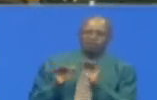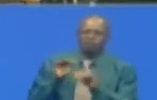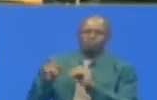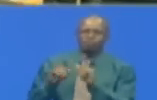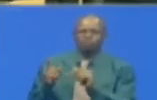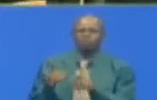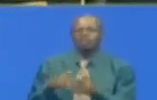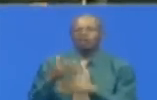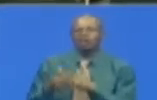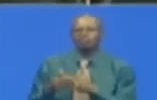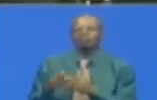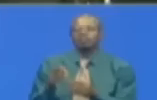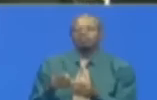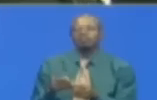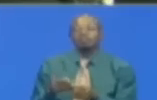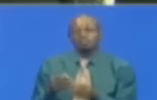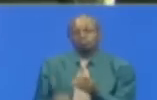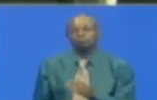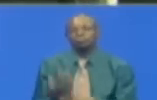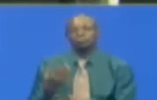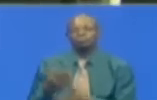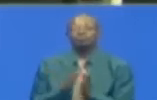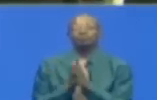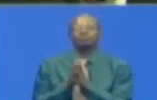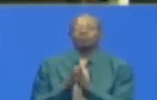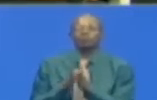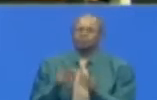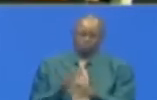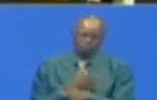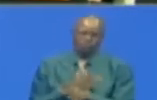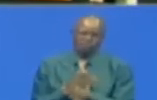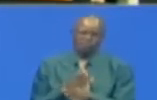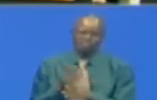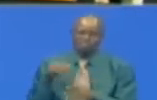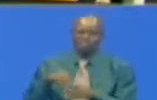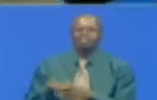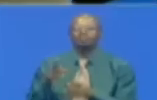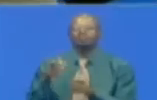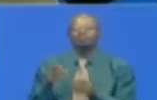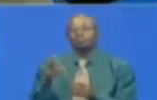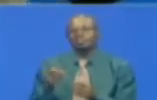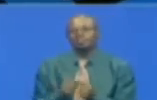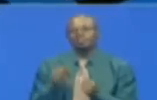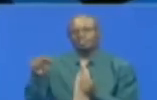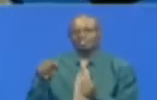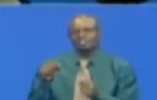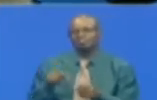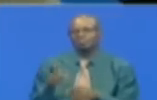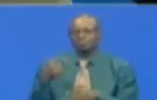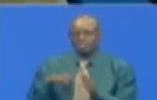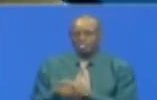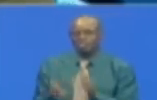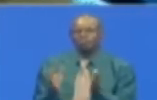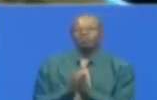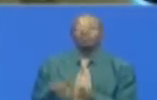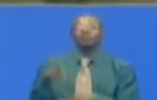the release of the Papa Lolo hit song in 2016. Mose arrived in Kenya a week before the Paris-based group of four artists who came